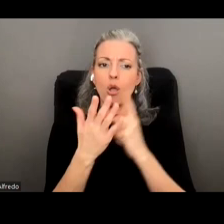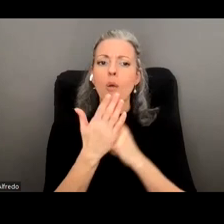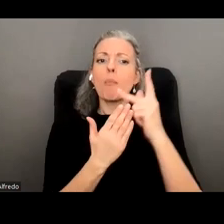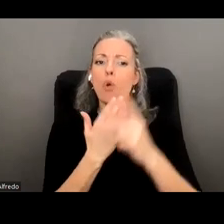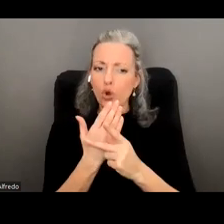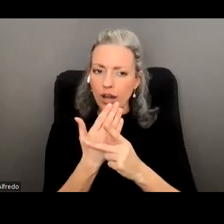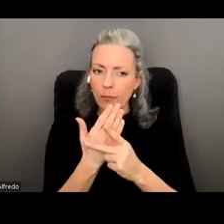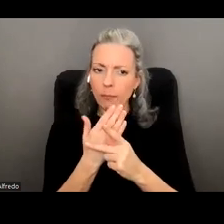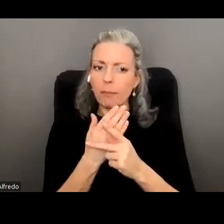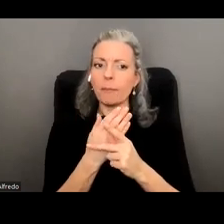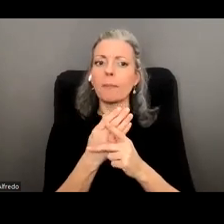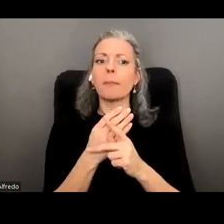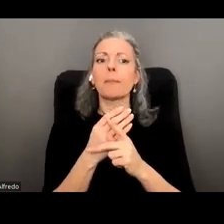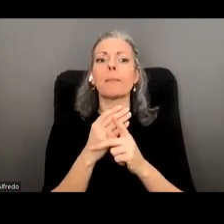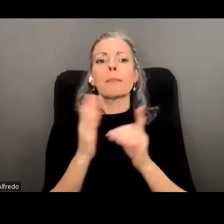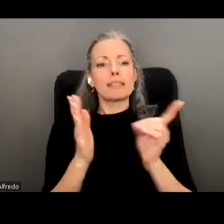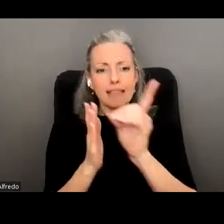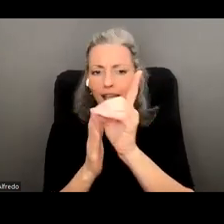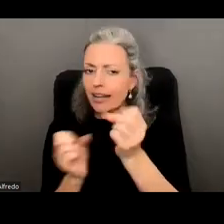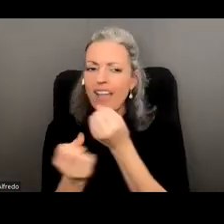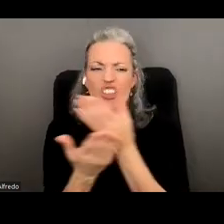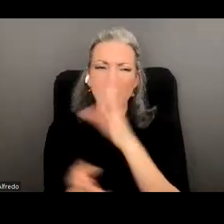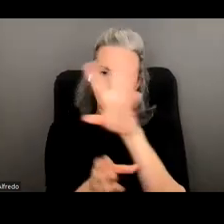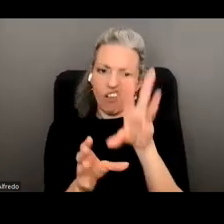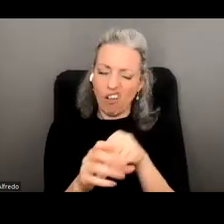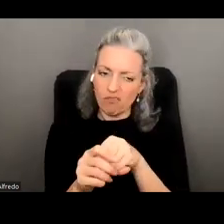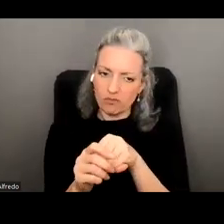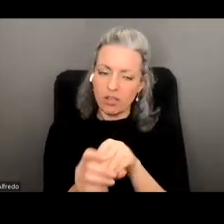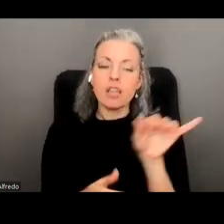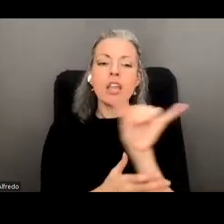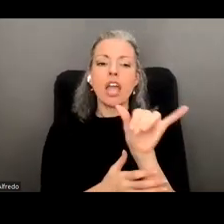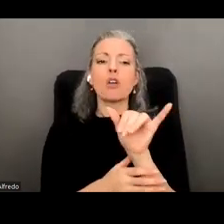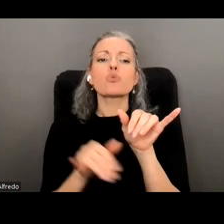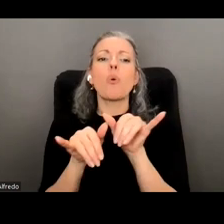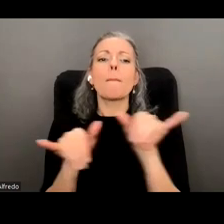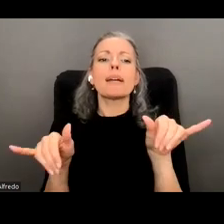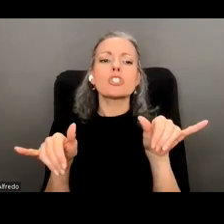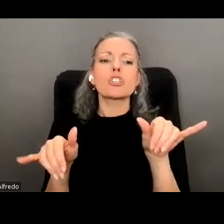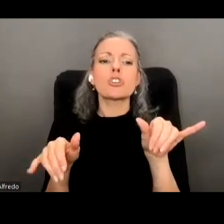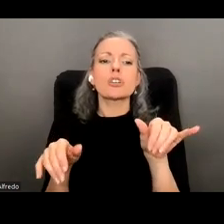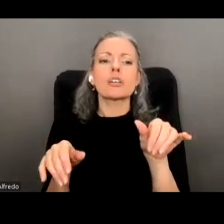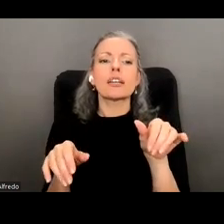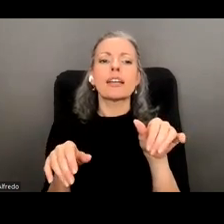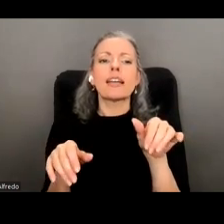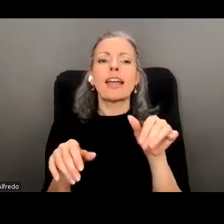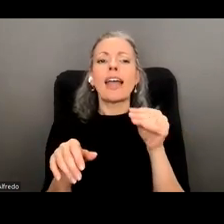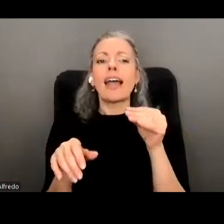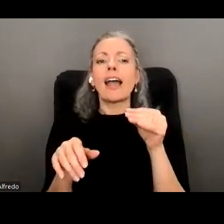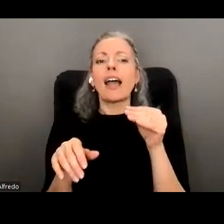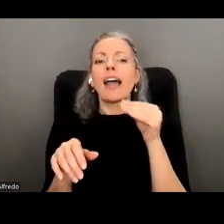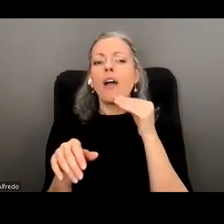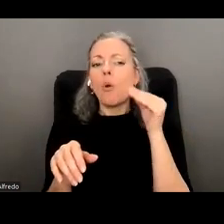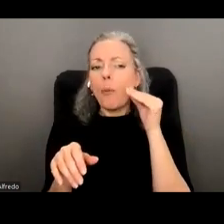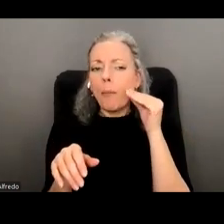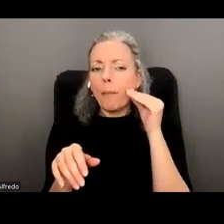effectiveness, the design, and so forth, and also measure housing instability and identify who is